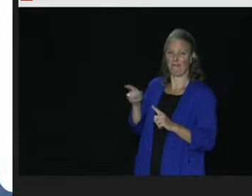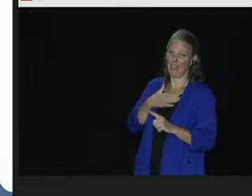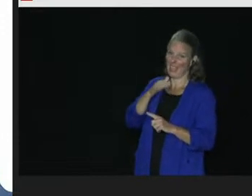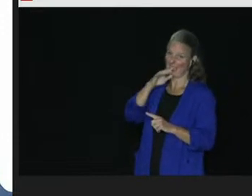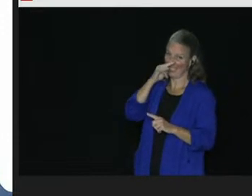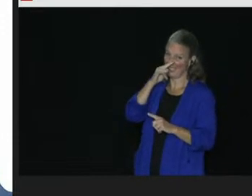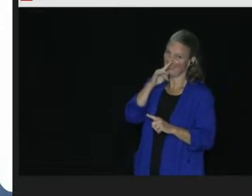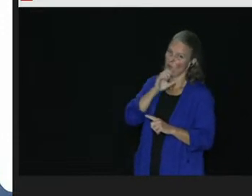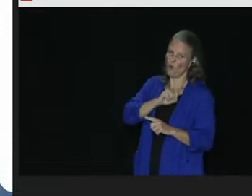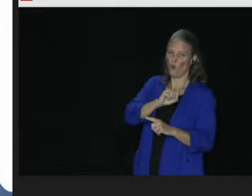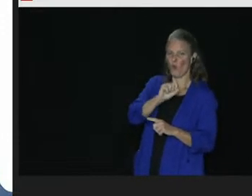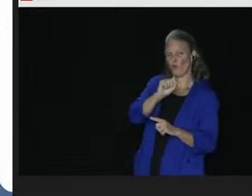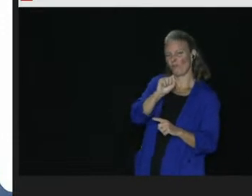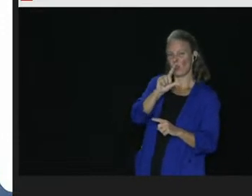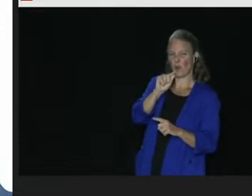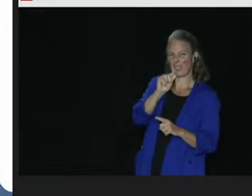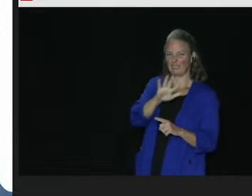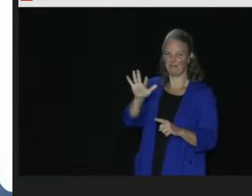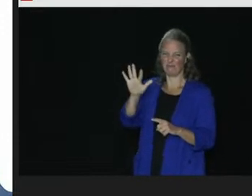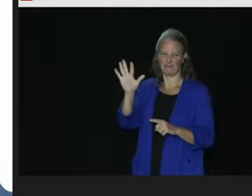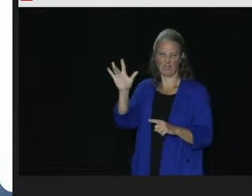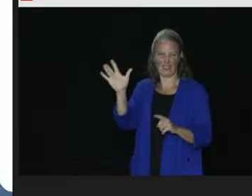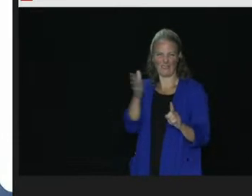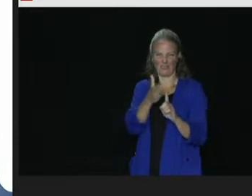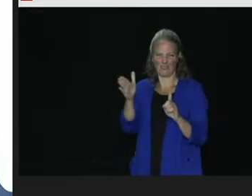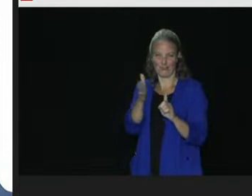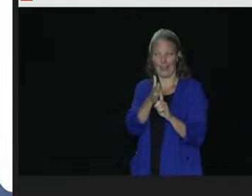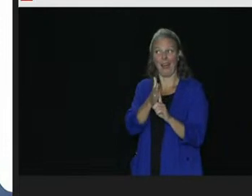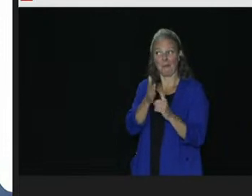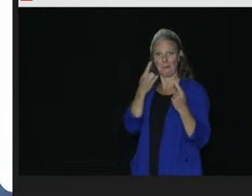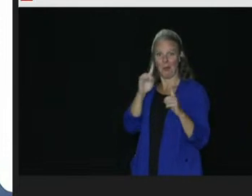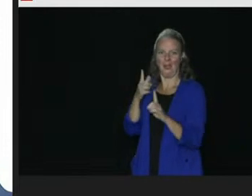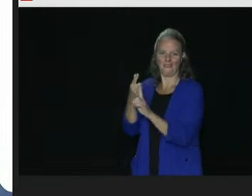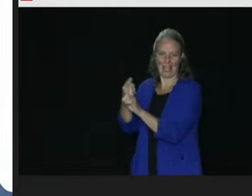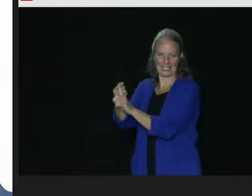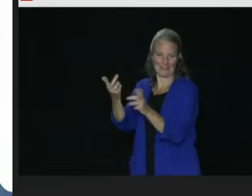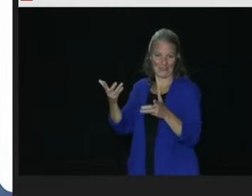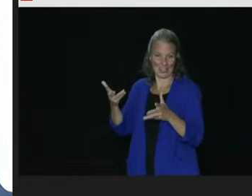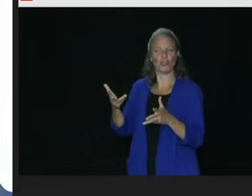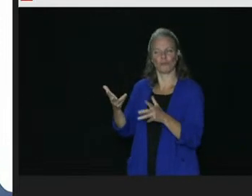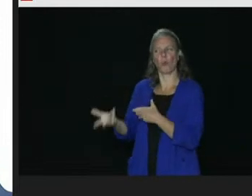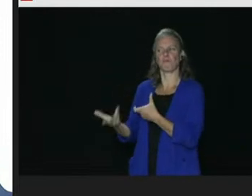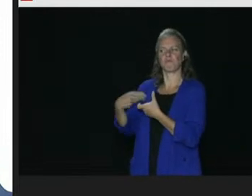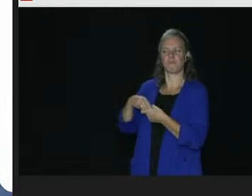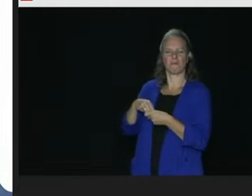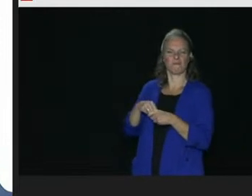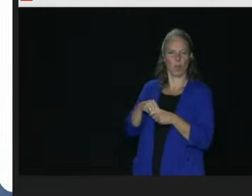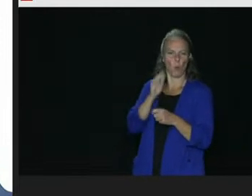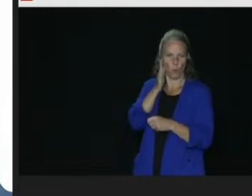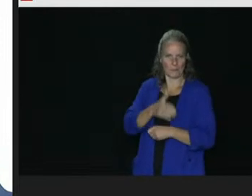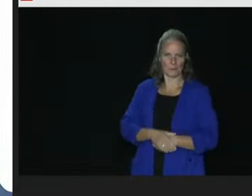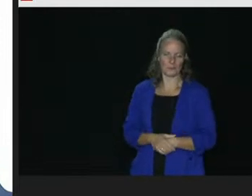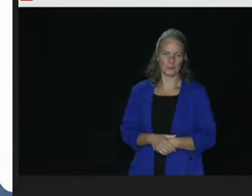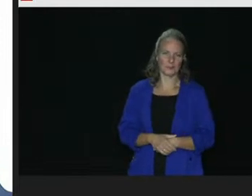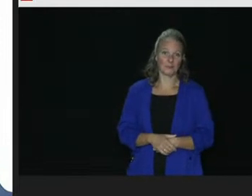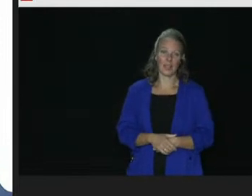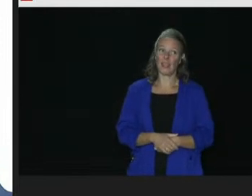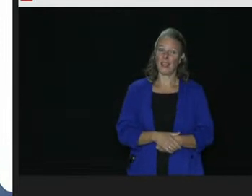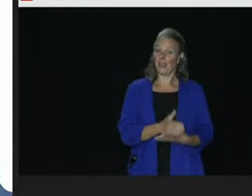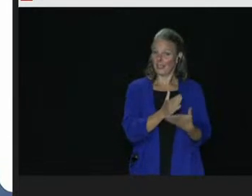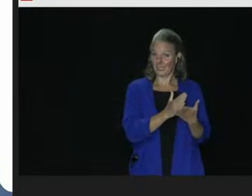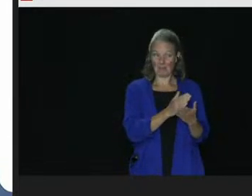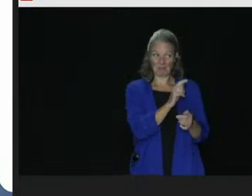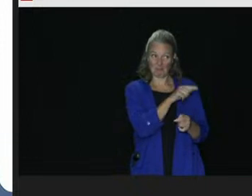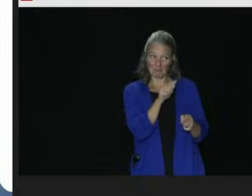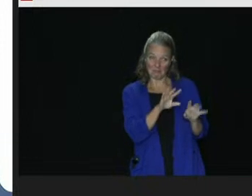early to mid-20s. So I think we're fortunate, but I will state, that I've had conversations with friends who are